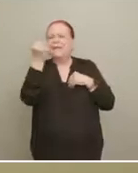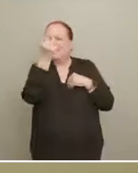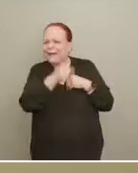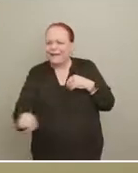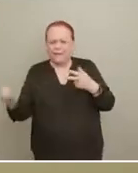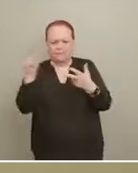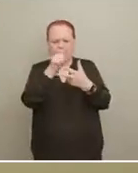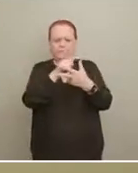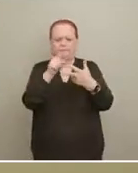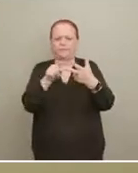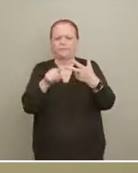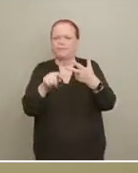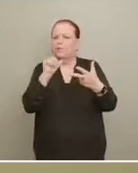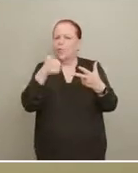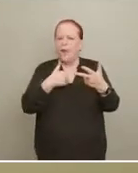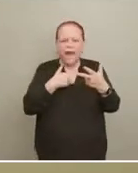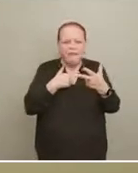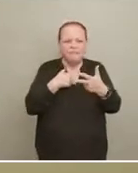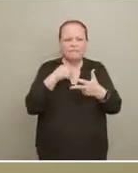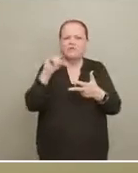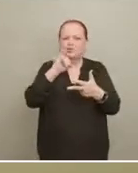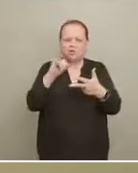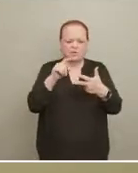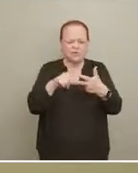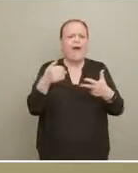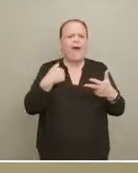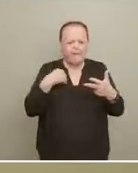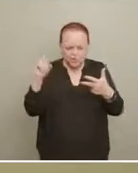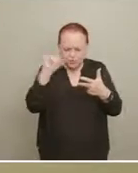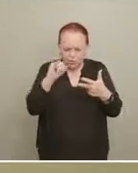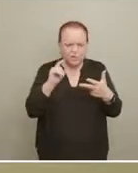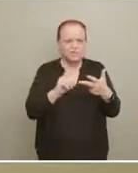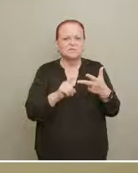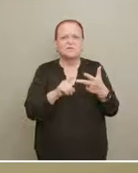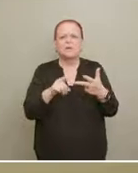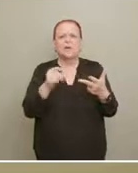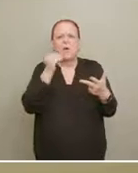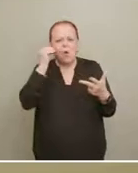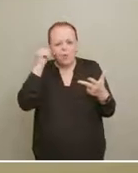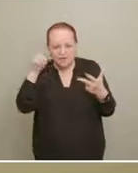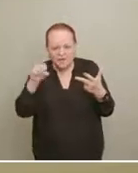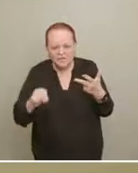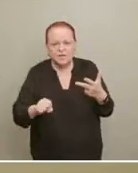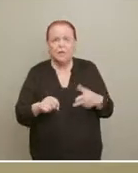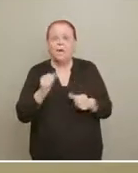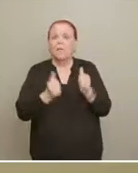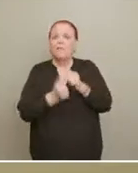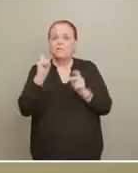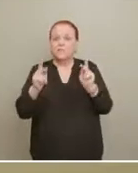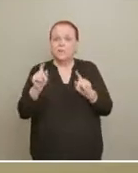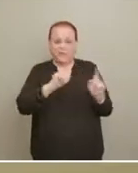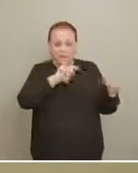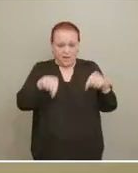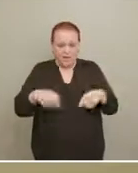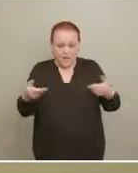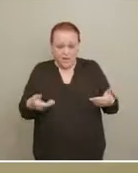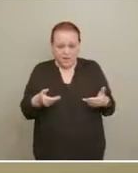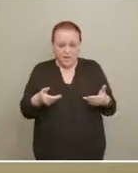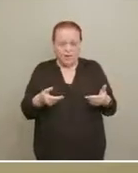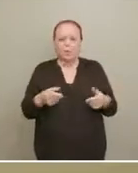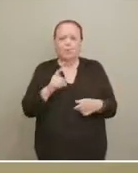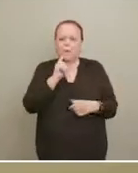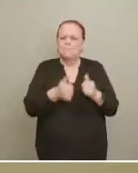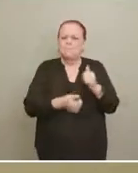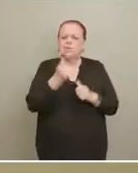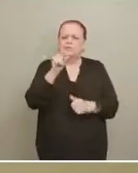those payer conditions. Most of the people are arriving today, if they're in crisis, by way of law enforcement or